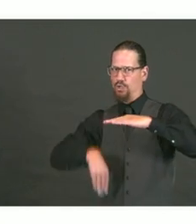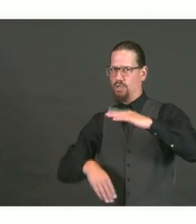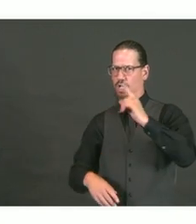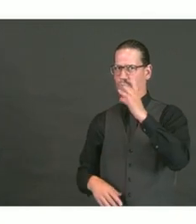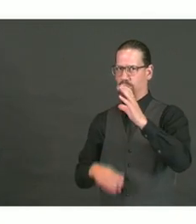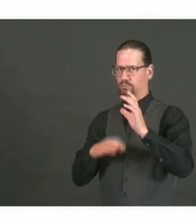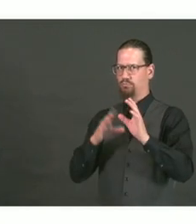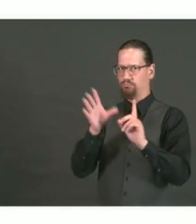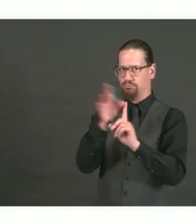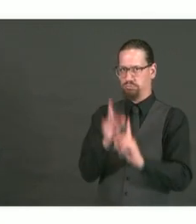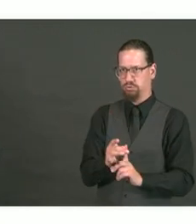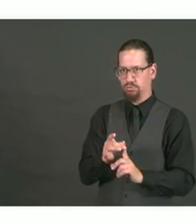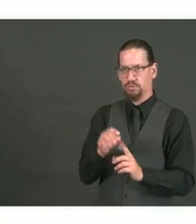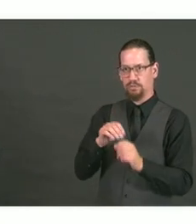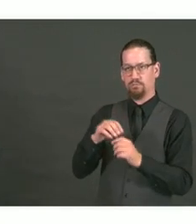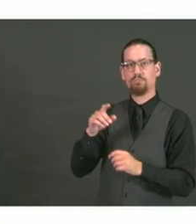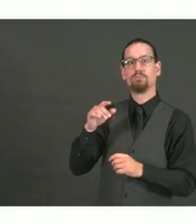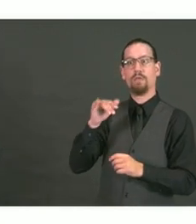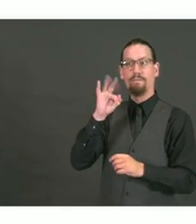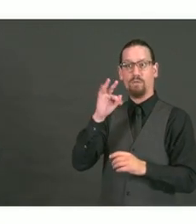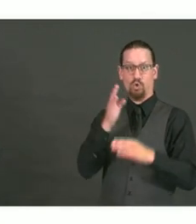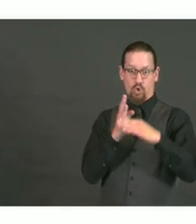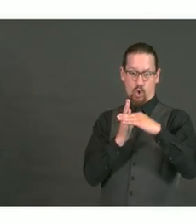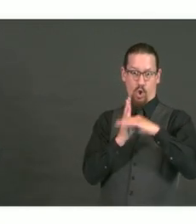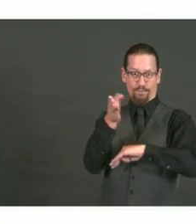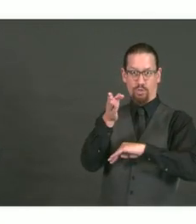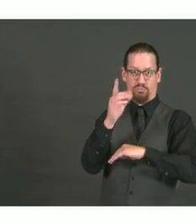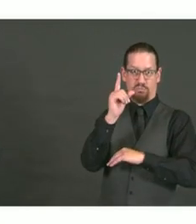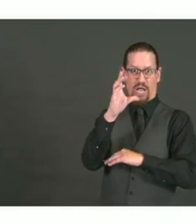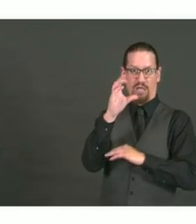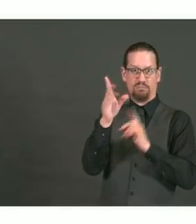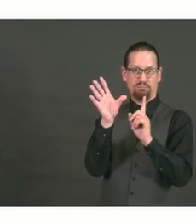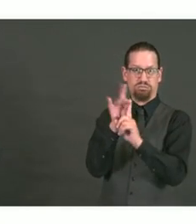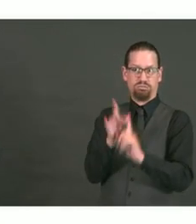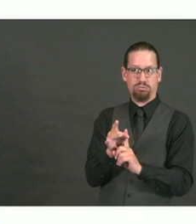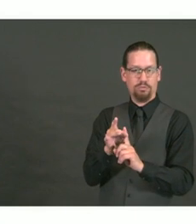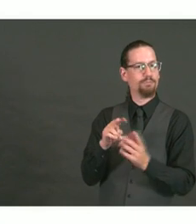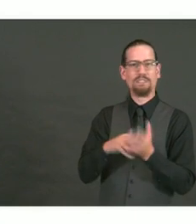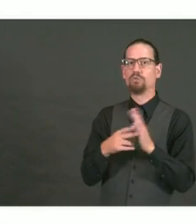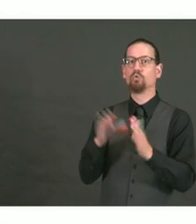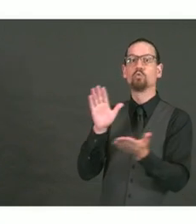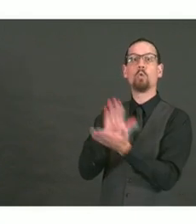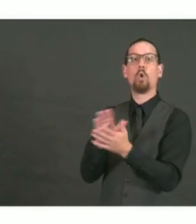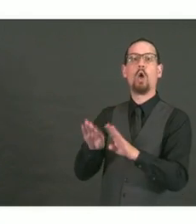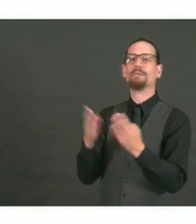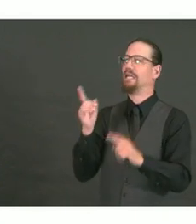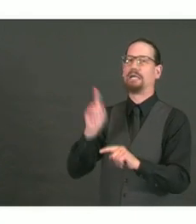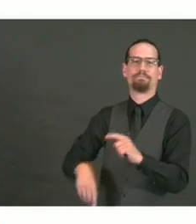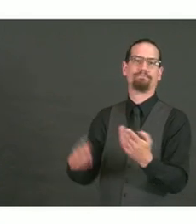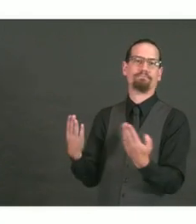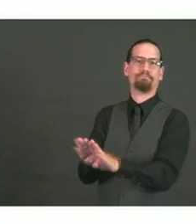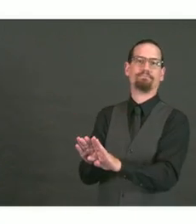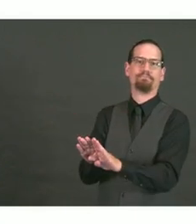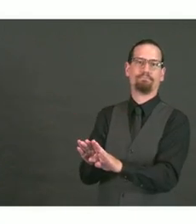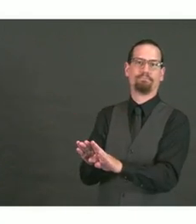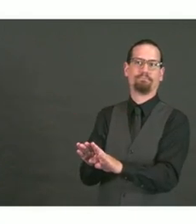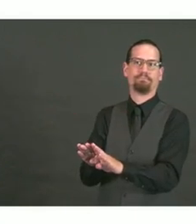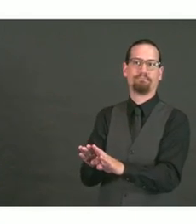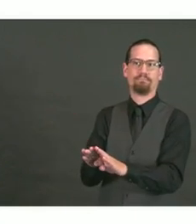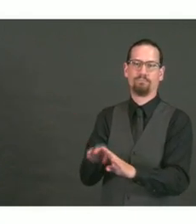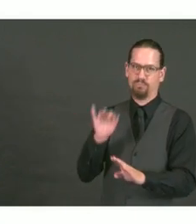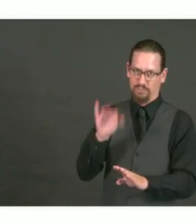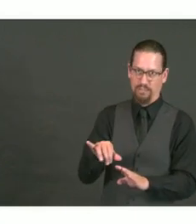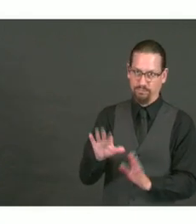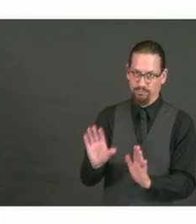reopen schools for in-person learning. So if in the previous week a city or a town had more than one new case for